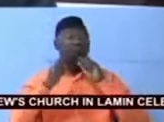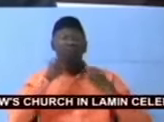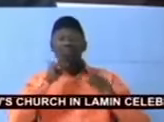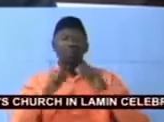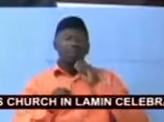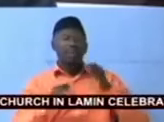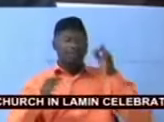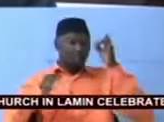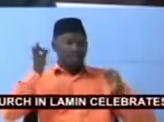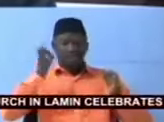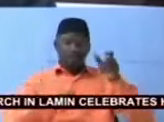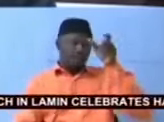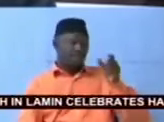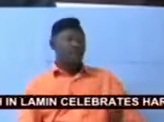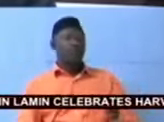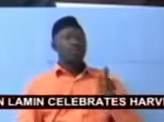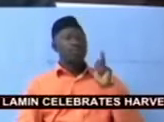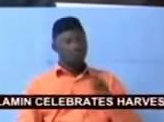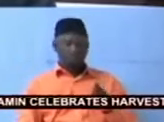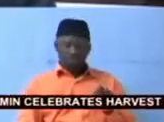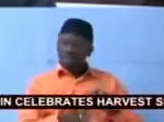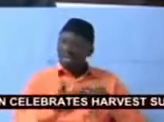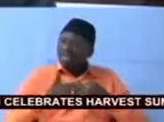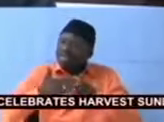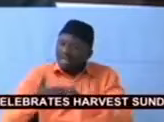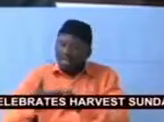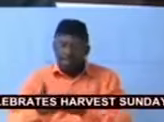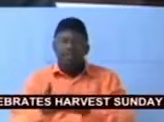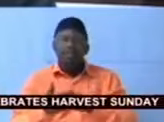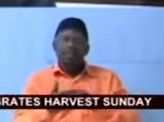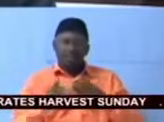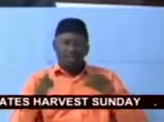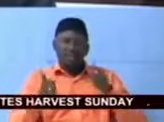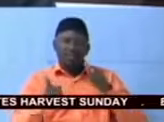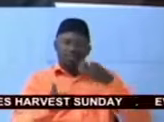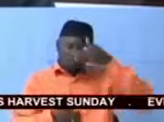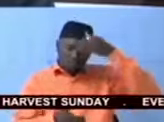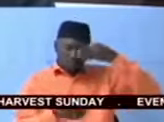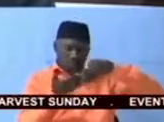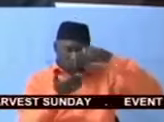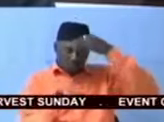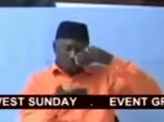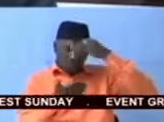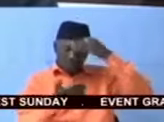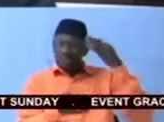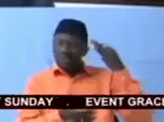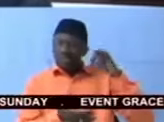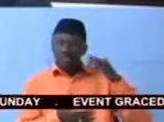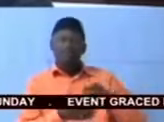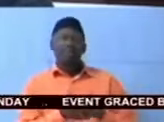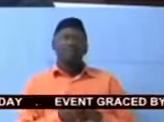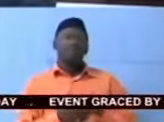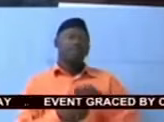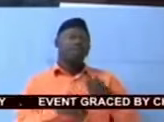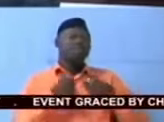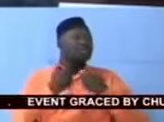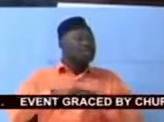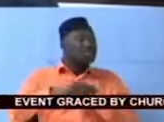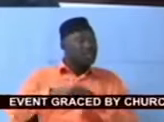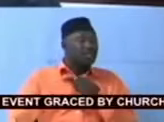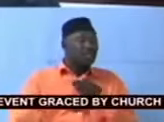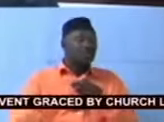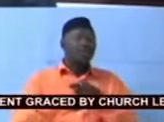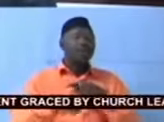mo xamni ni dang ko dañ la ko sétélé ci kenn bala nga nek nak magistrate bu mot. So usually this training will entail you will